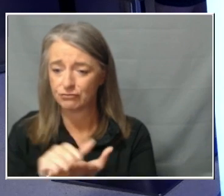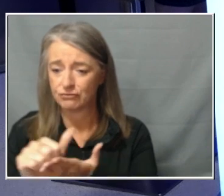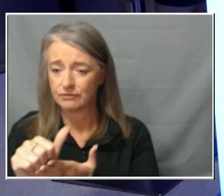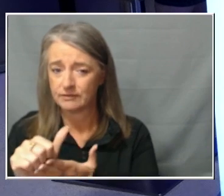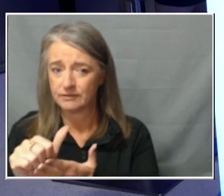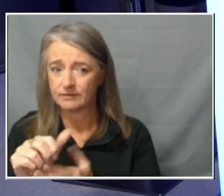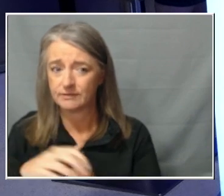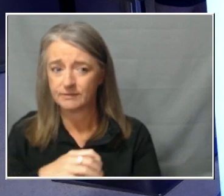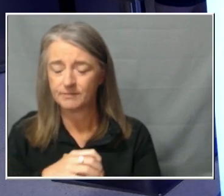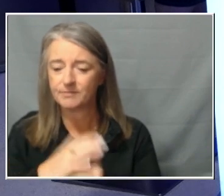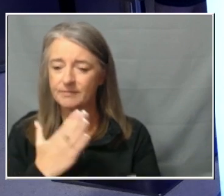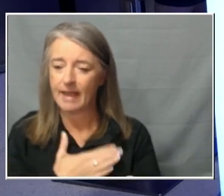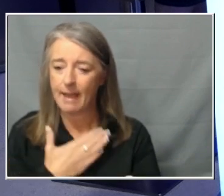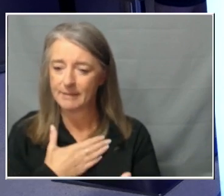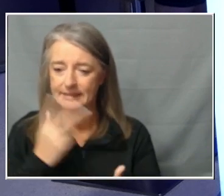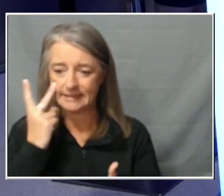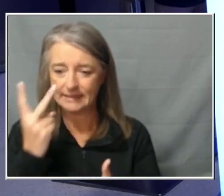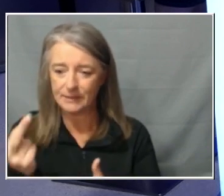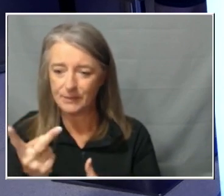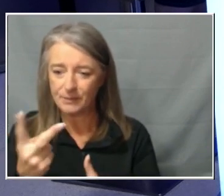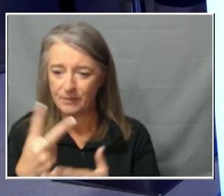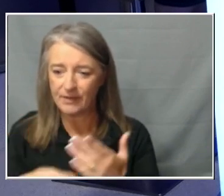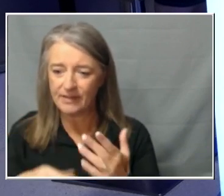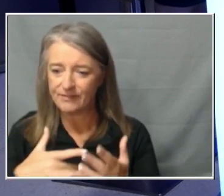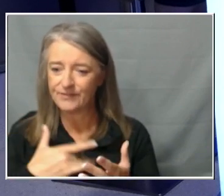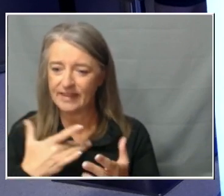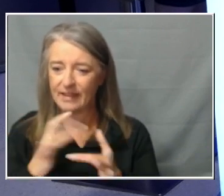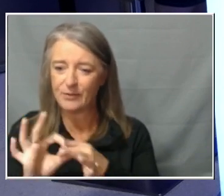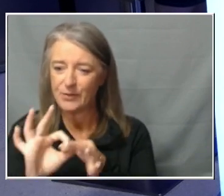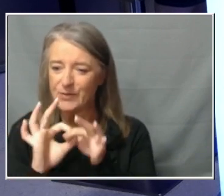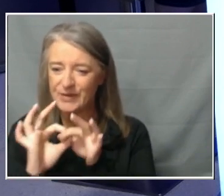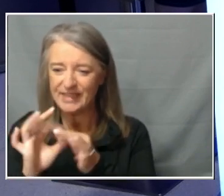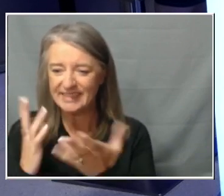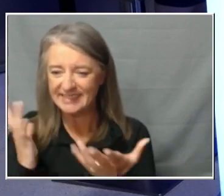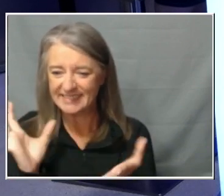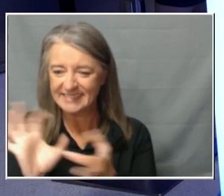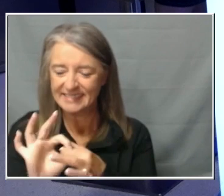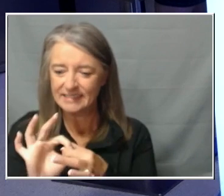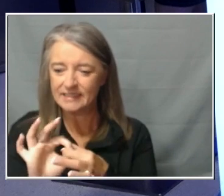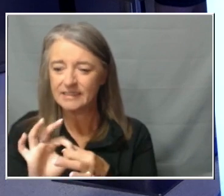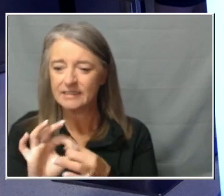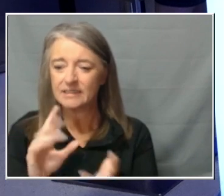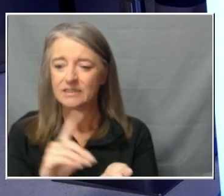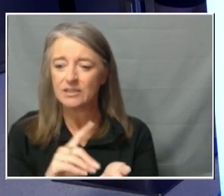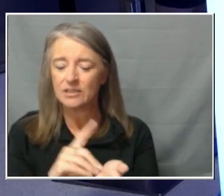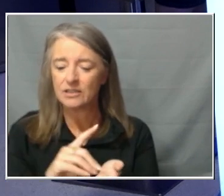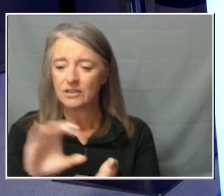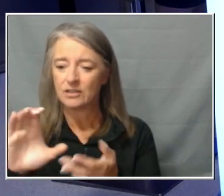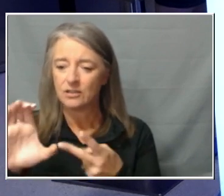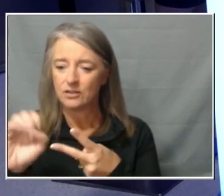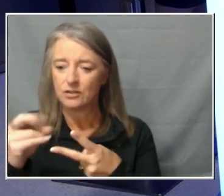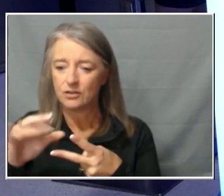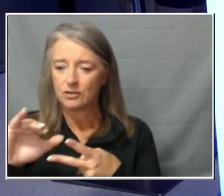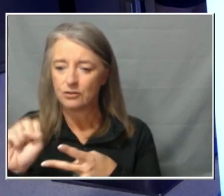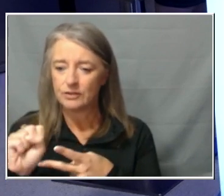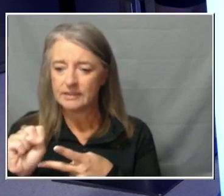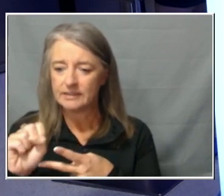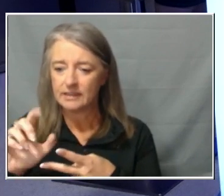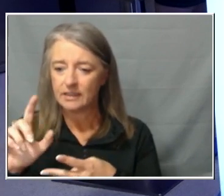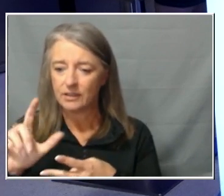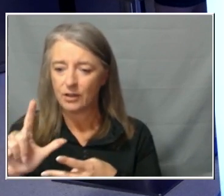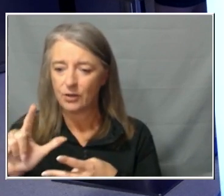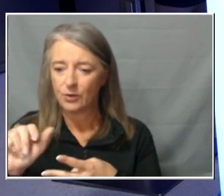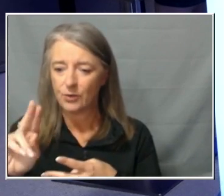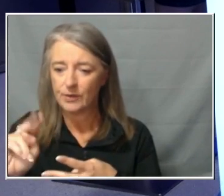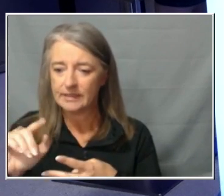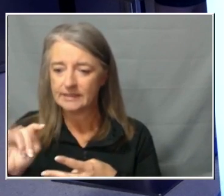good. Good to see them both, right? It's like a reunion. I love a good reunion. Dr. Chris Leminska is a radiation oncologist also at the Cancer